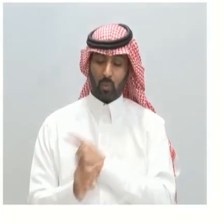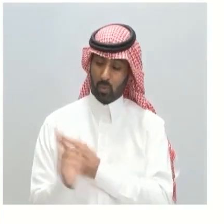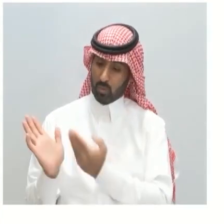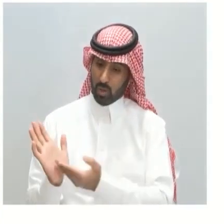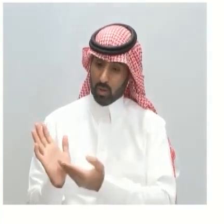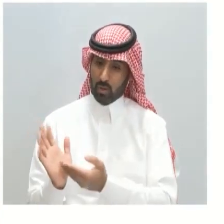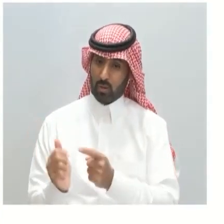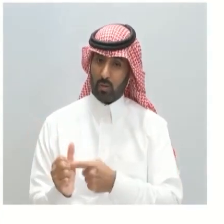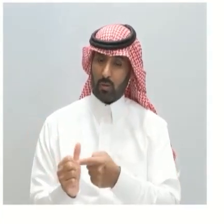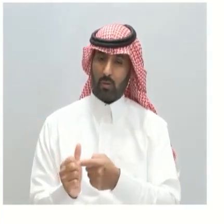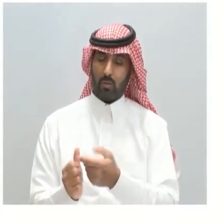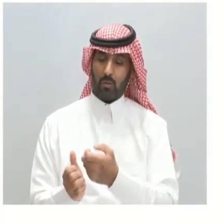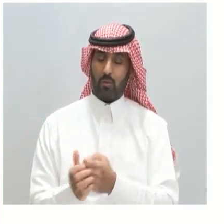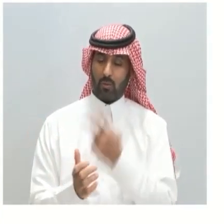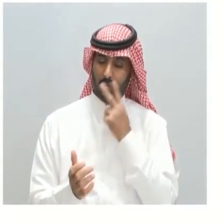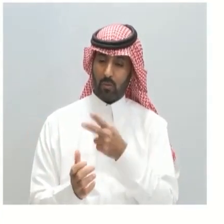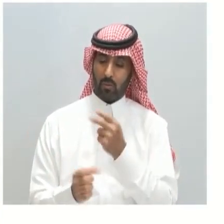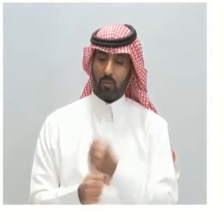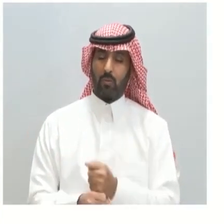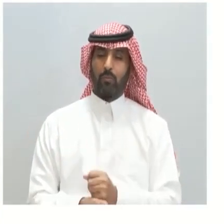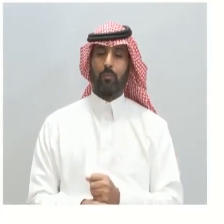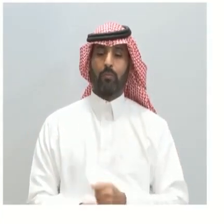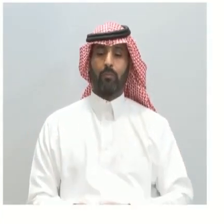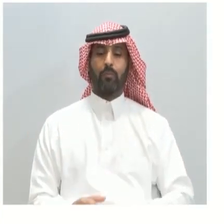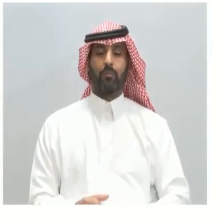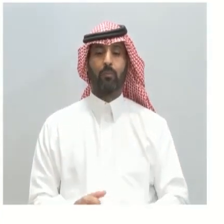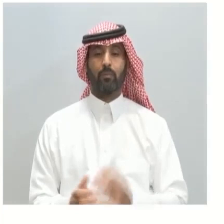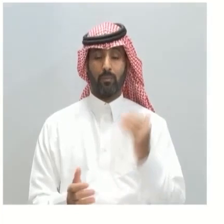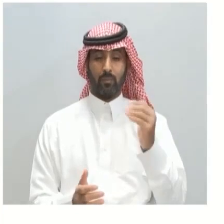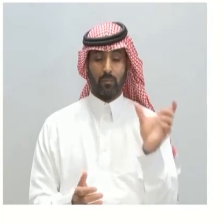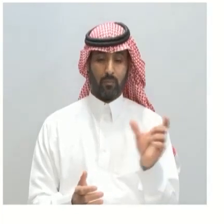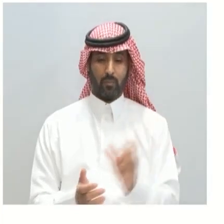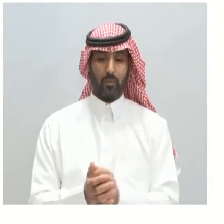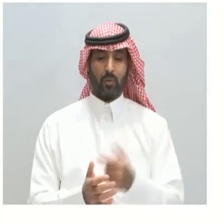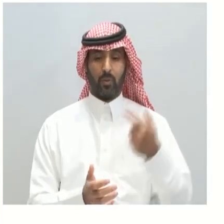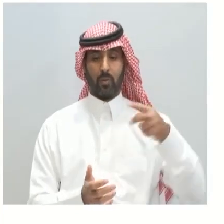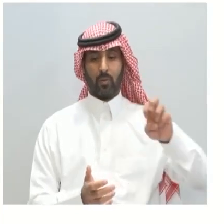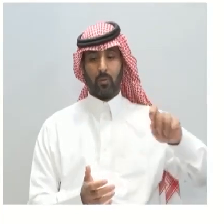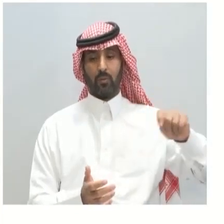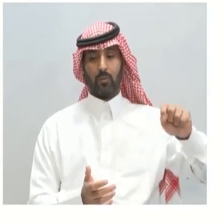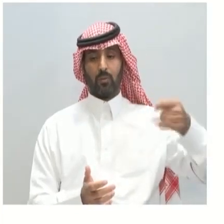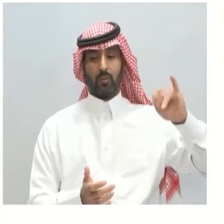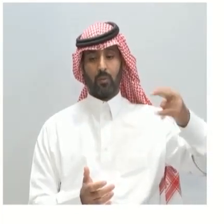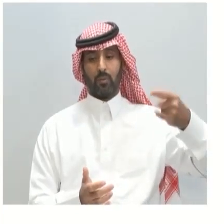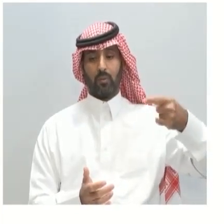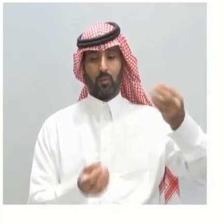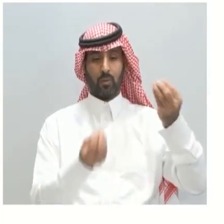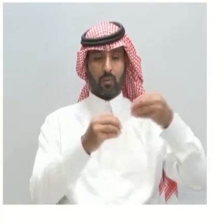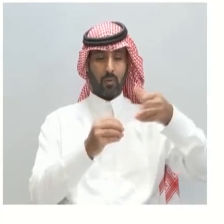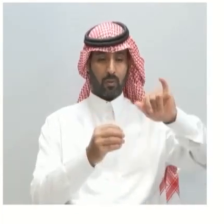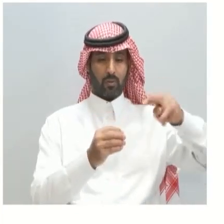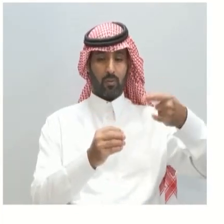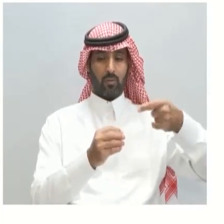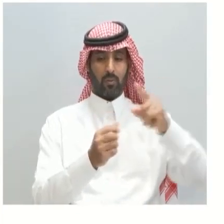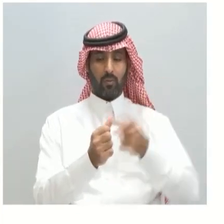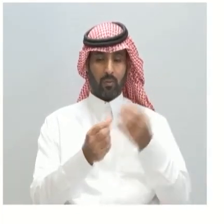nervous. So got impatient and getting nervous. This is the word get, which comes before an